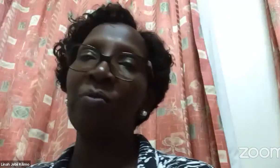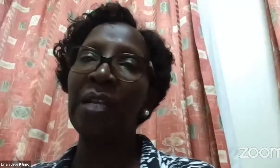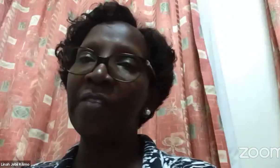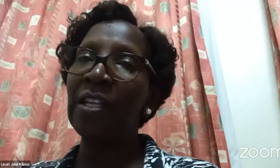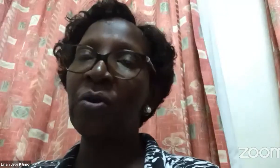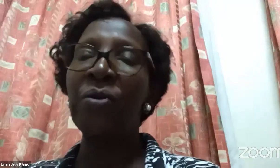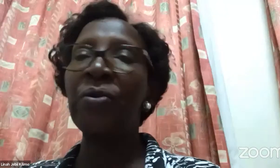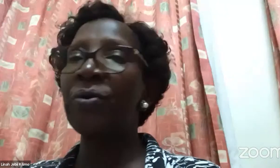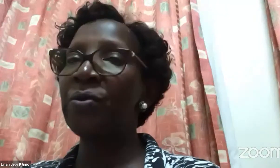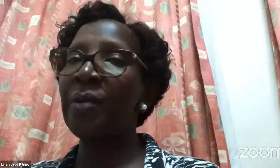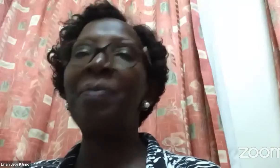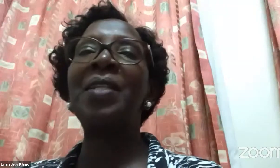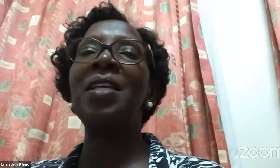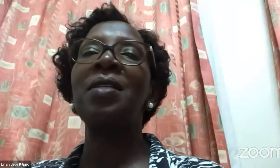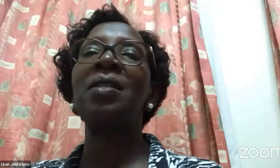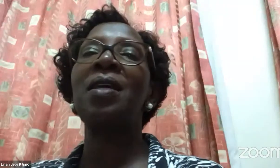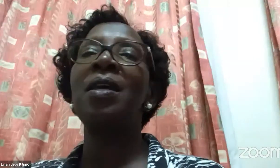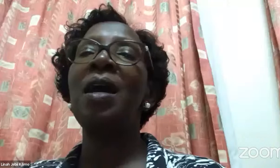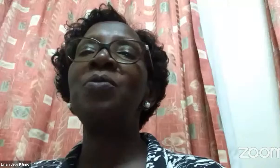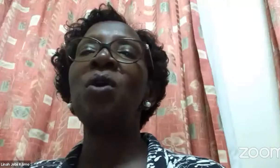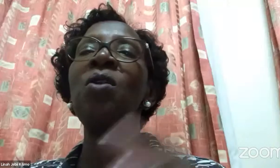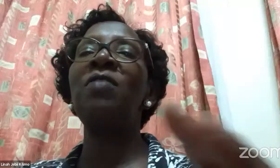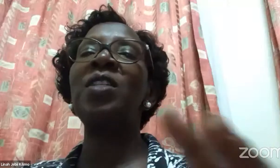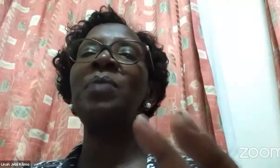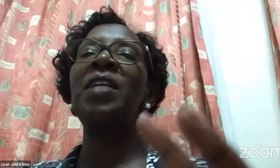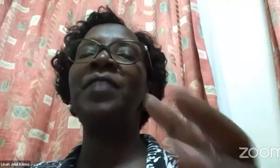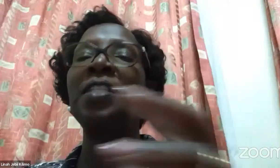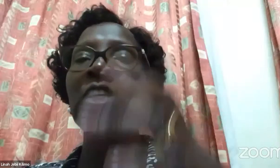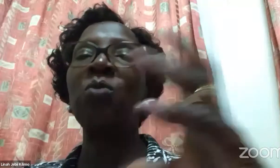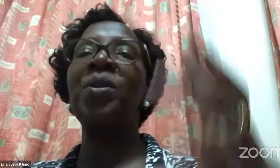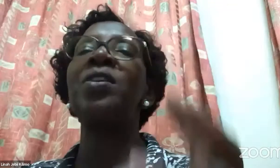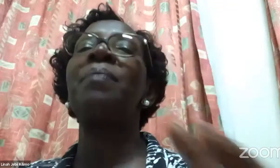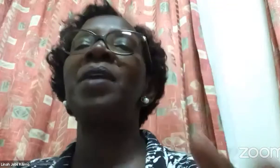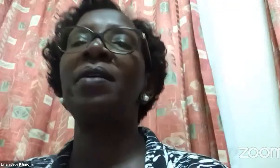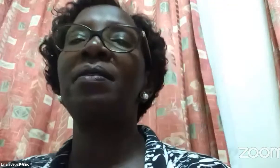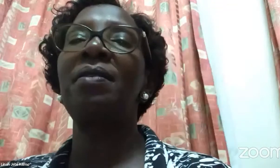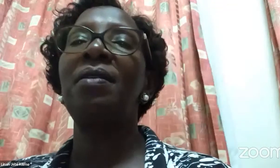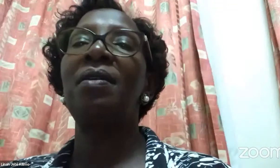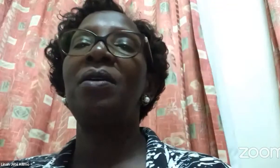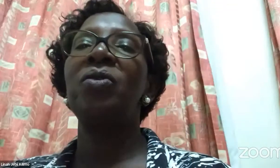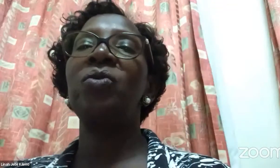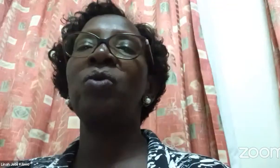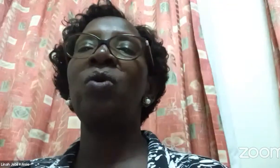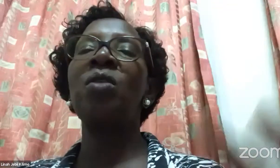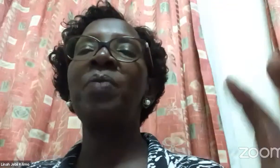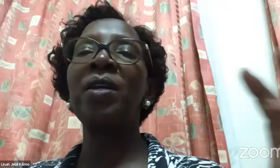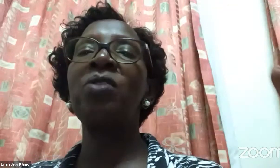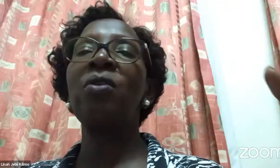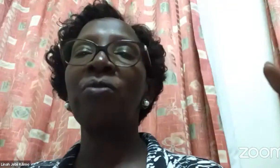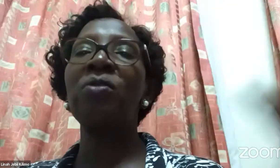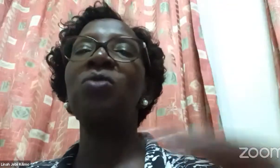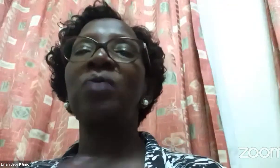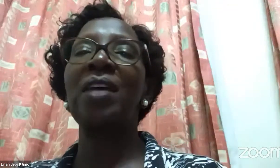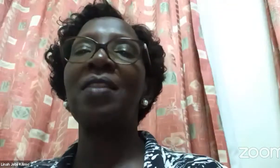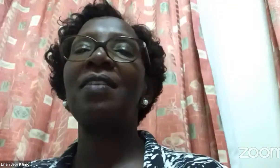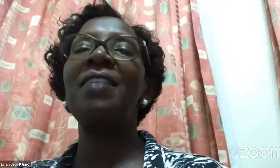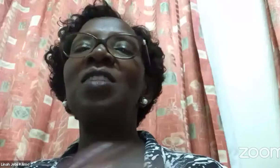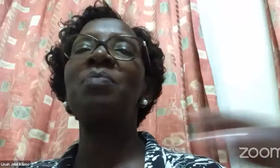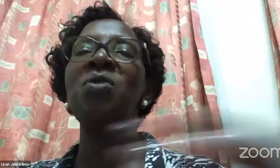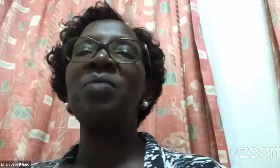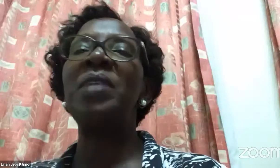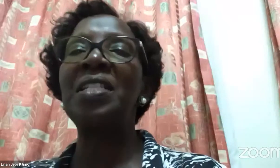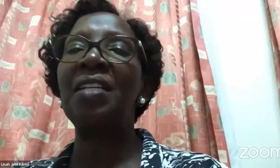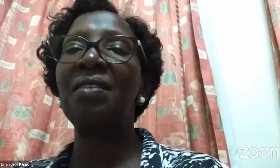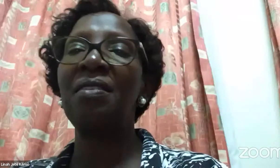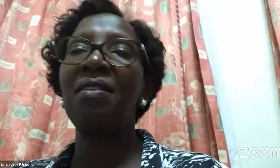whether you believe in God or you believe, but I'm sure all of us believe there's a superior being. So, or bringing your thoughts together,